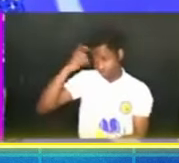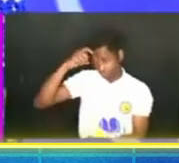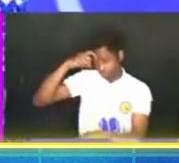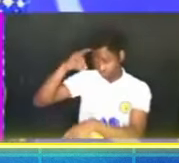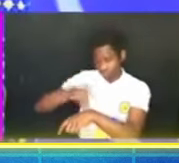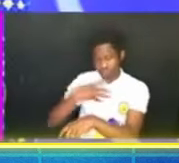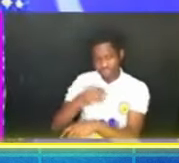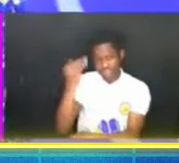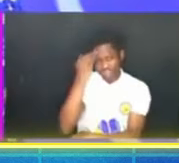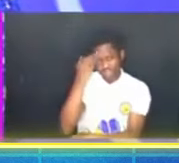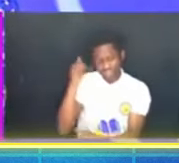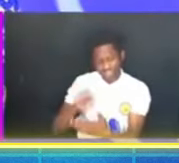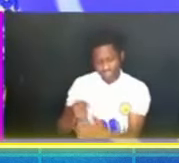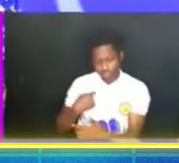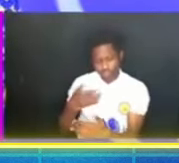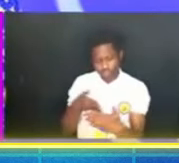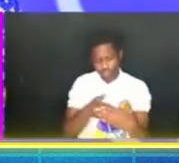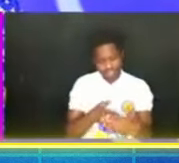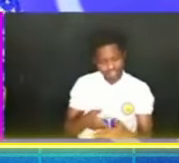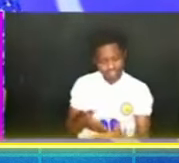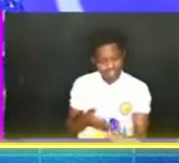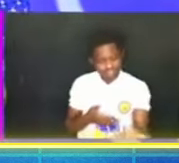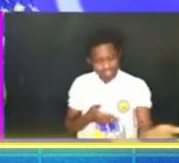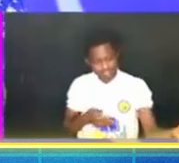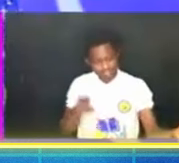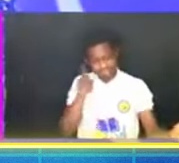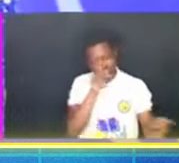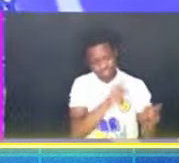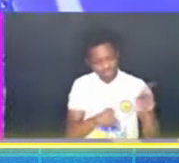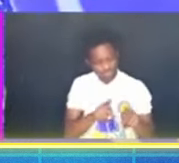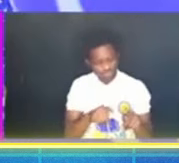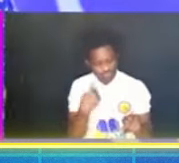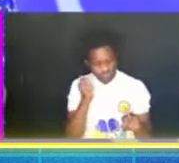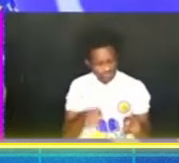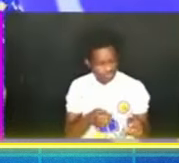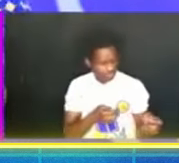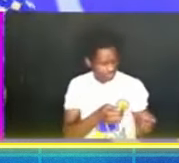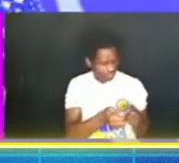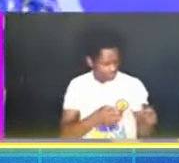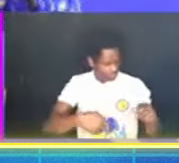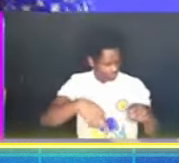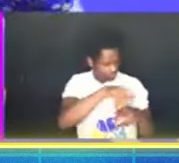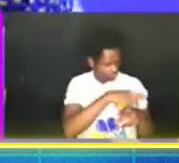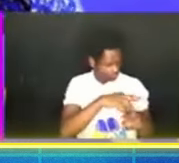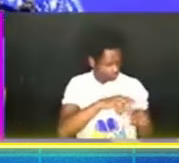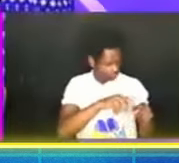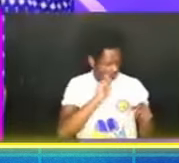may lead this people. For who is able to govern this great people